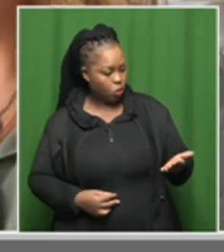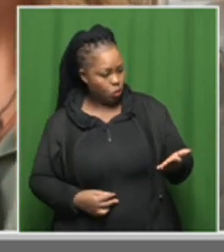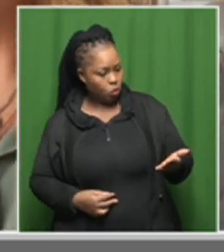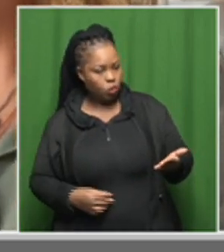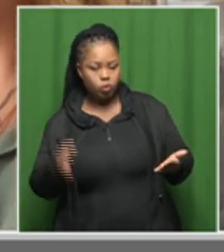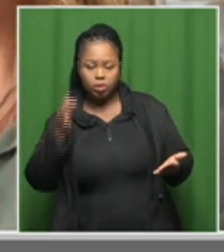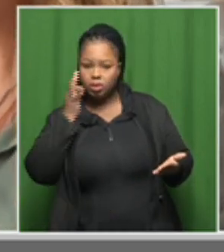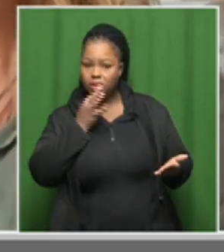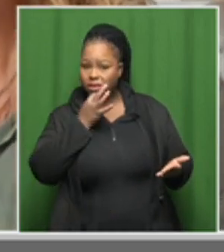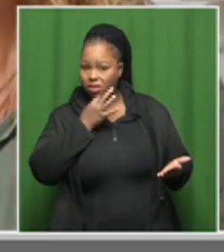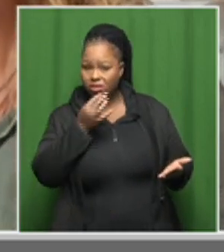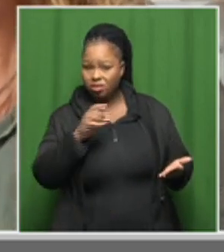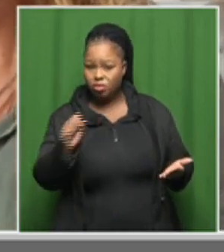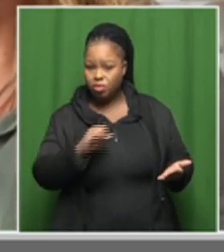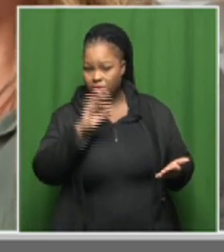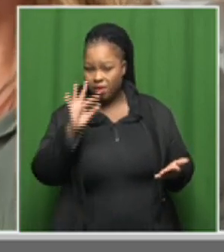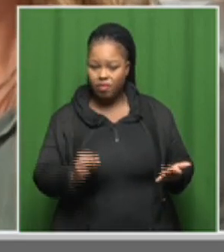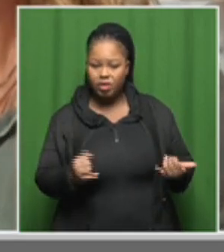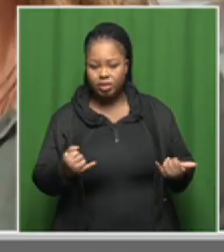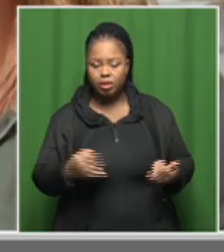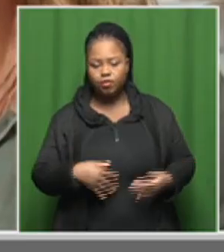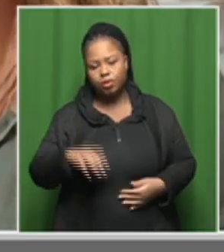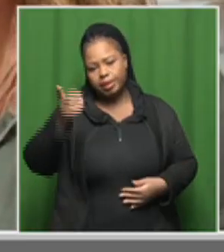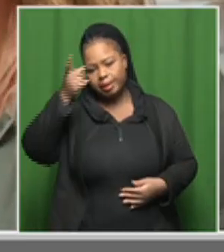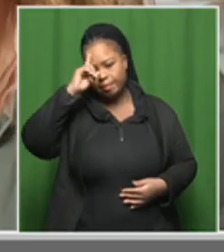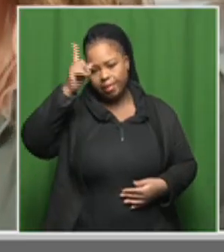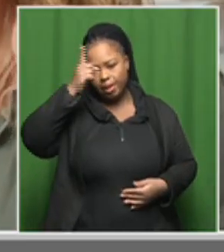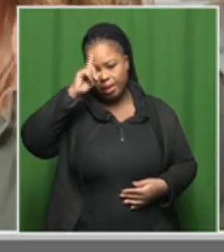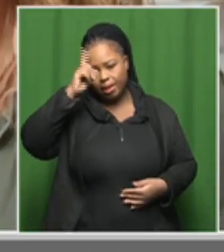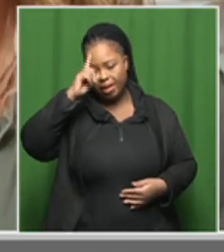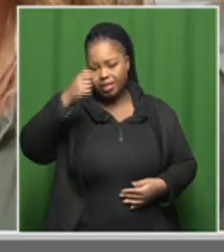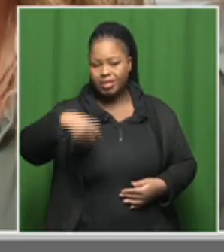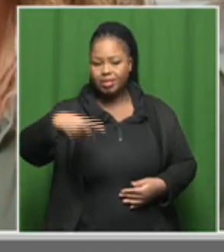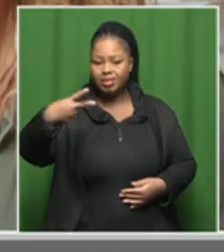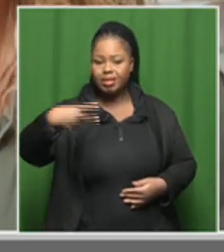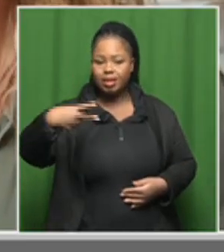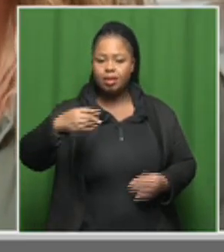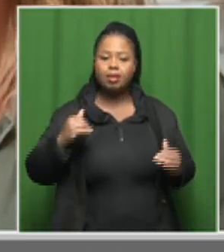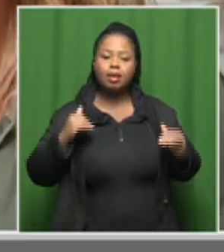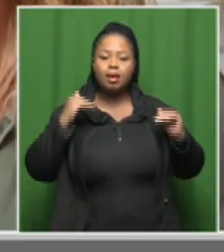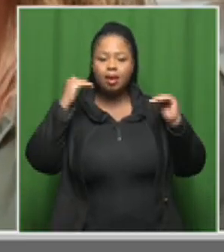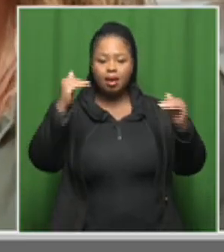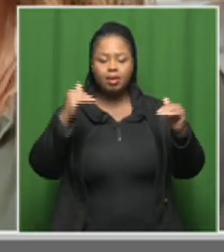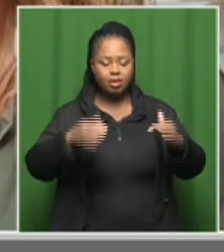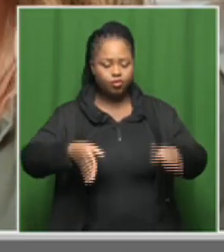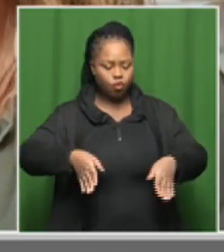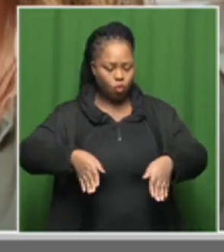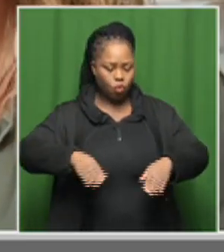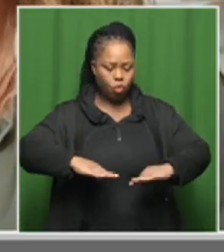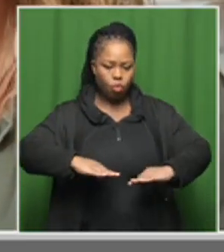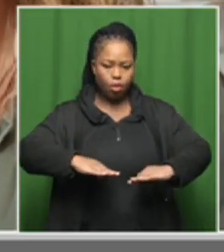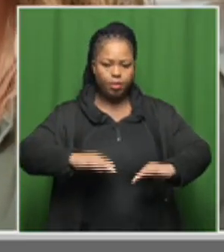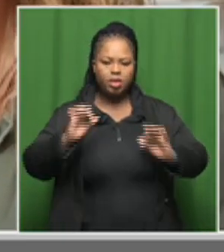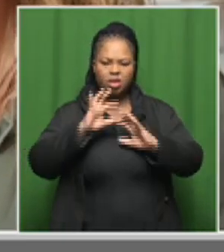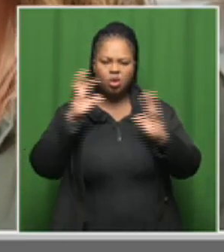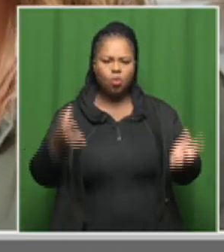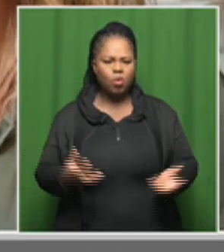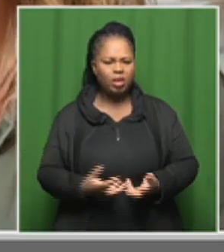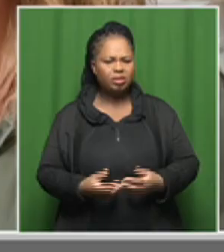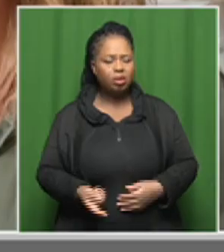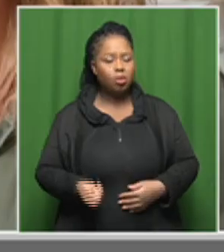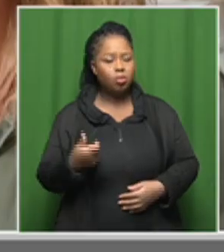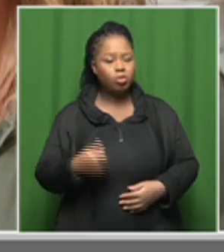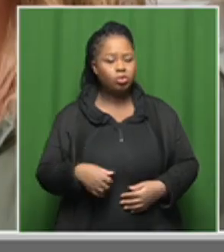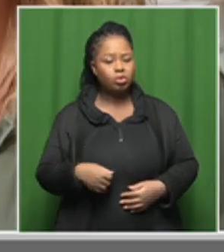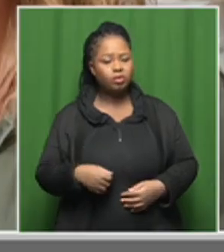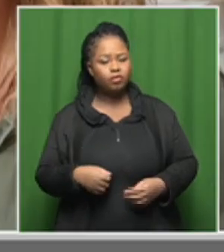basically saying South Africa's black population has the second highest rate of clubfoot incidence in the world, an estimated 1